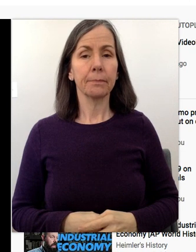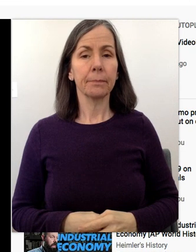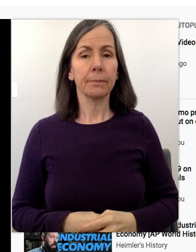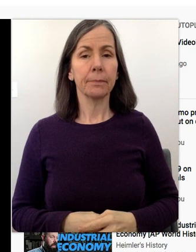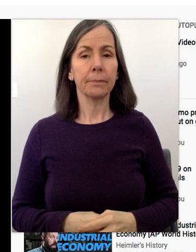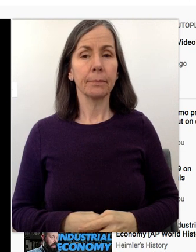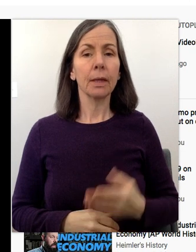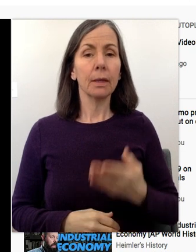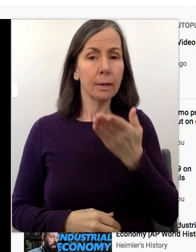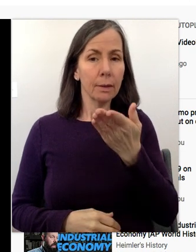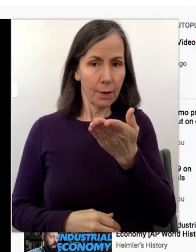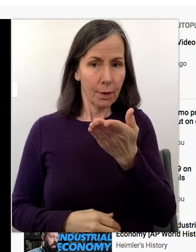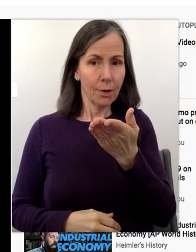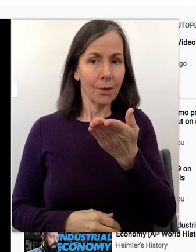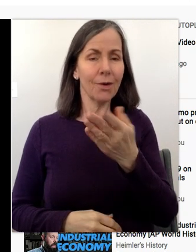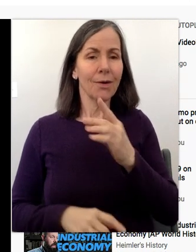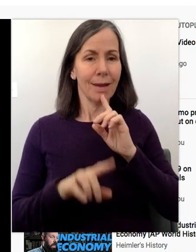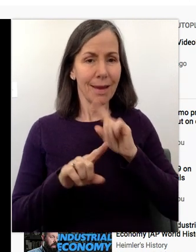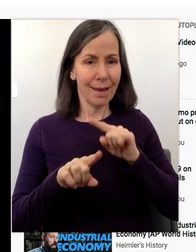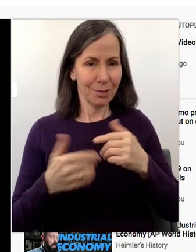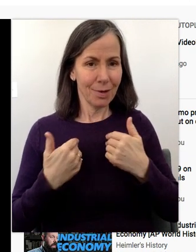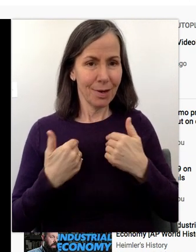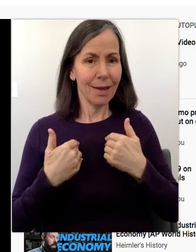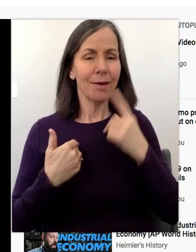Here we have the solutions for